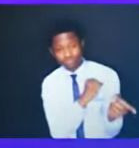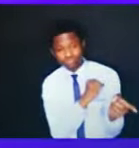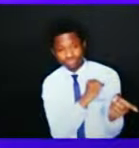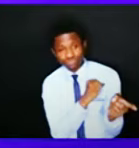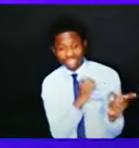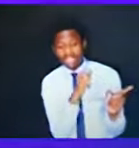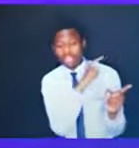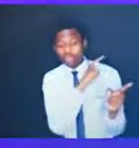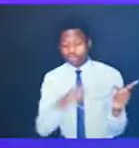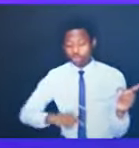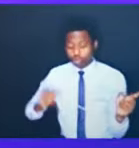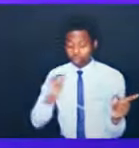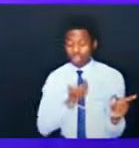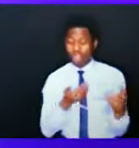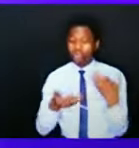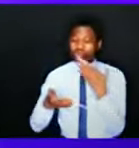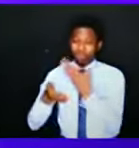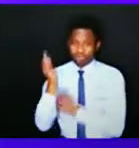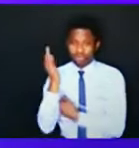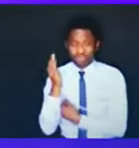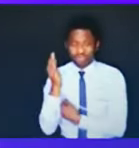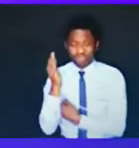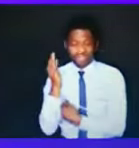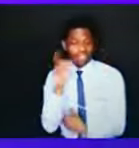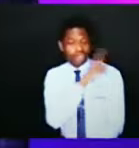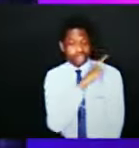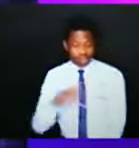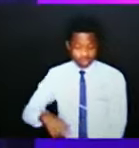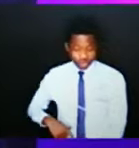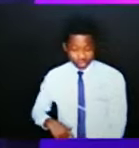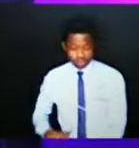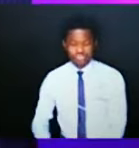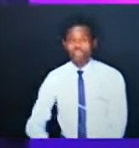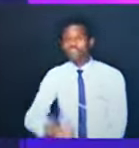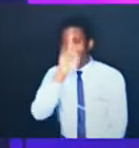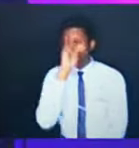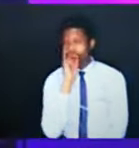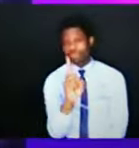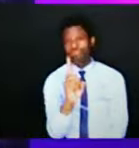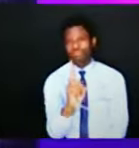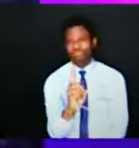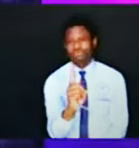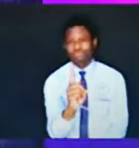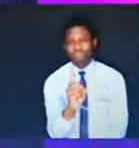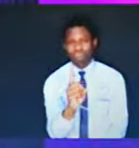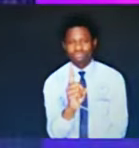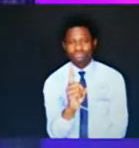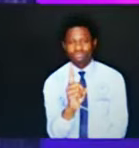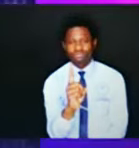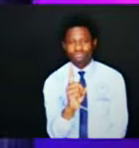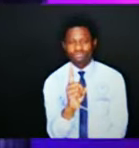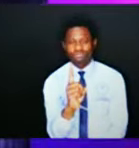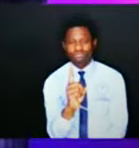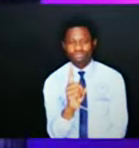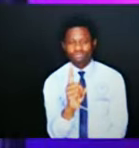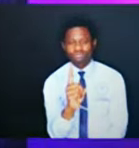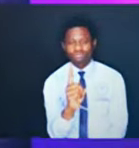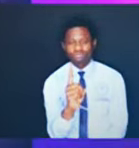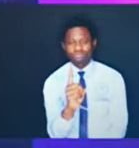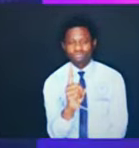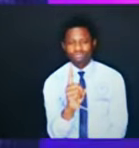our God, the Lord is one. Israel, tie, Ewurade ye Nyankopon ne Ewurade